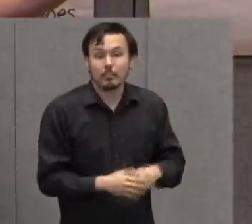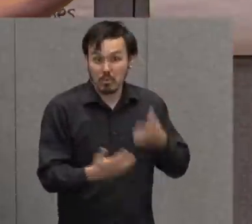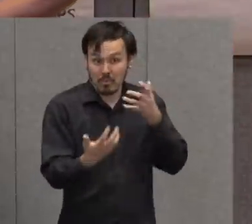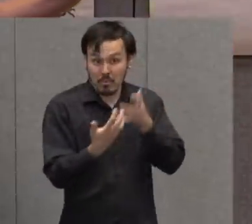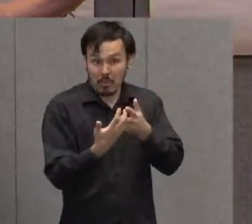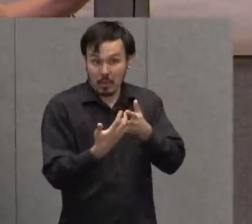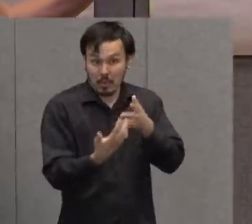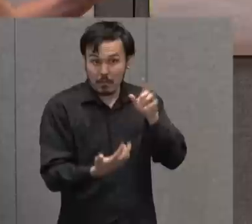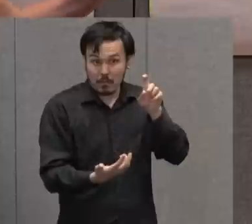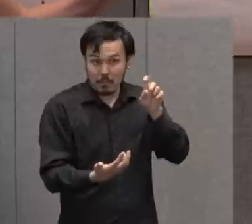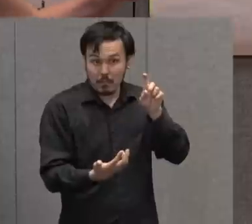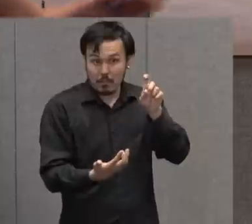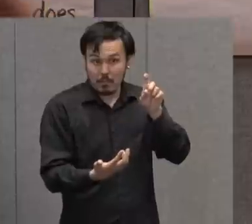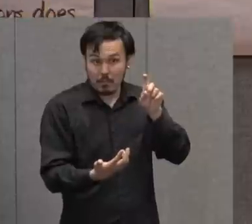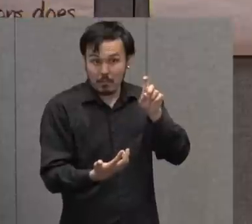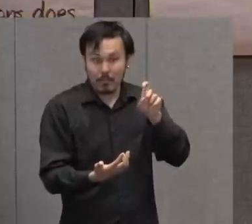yours?